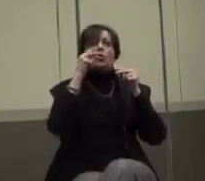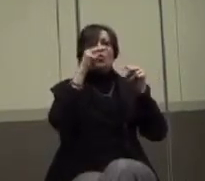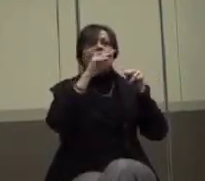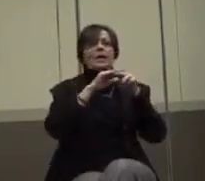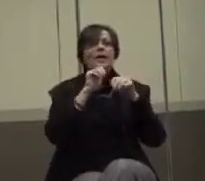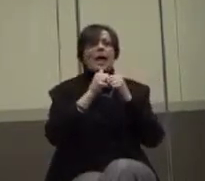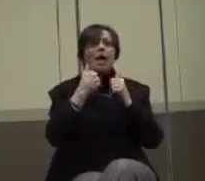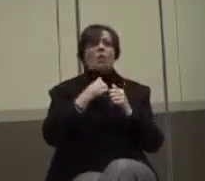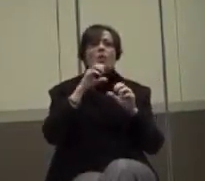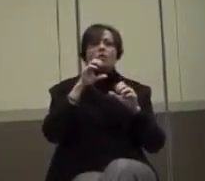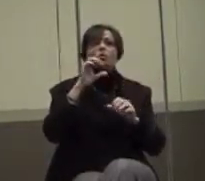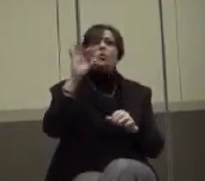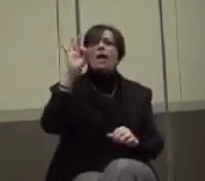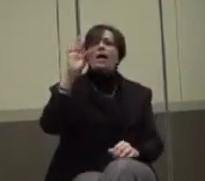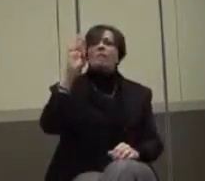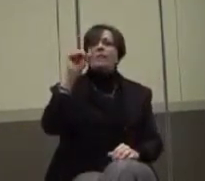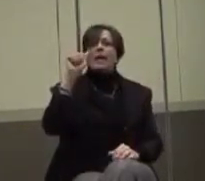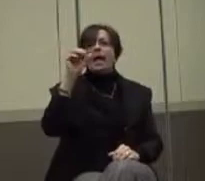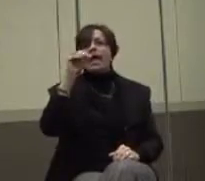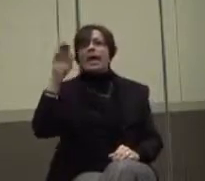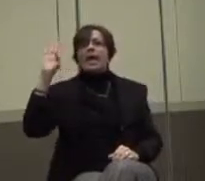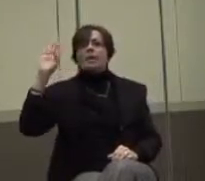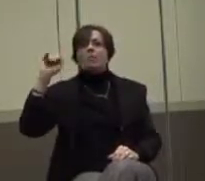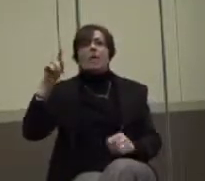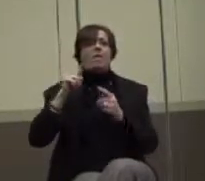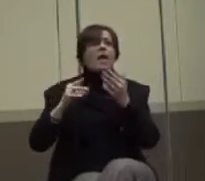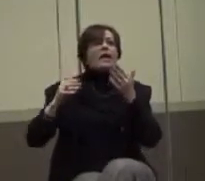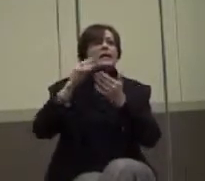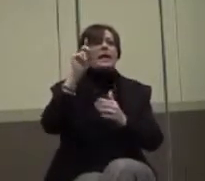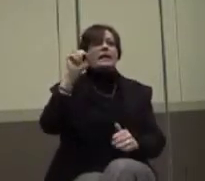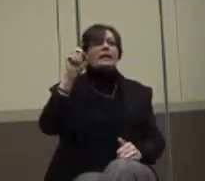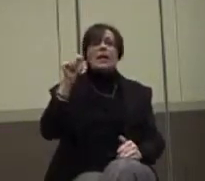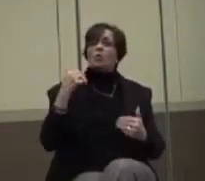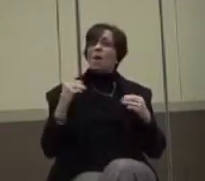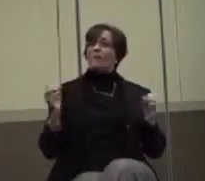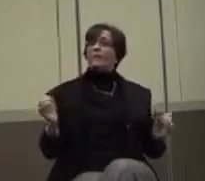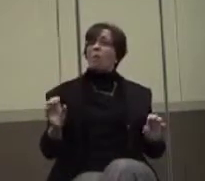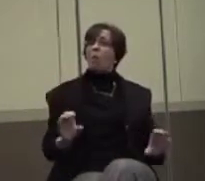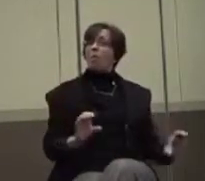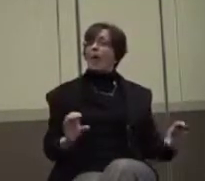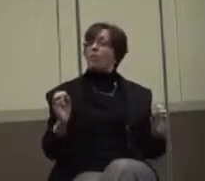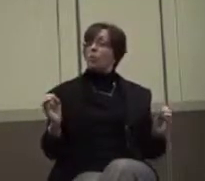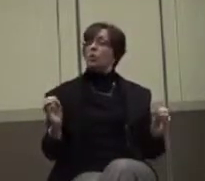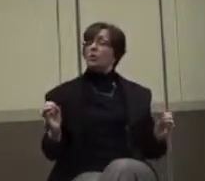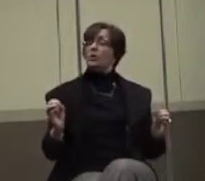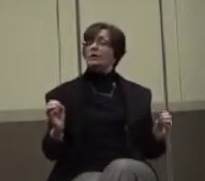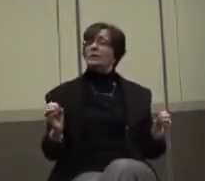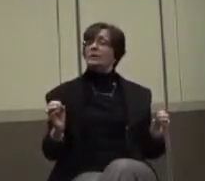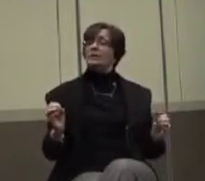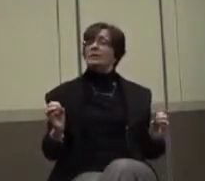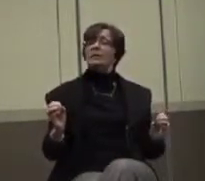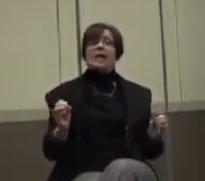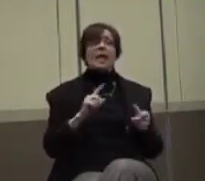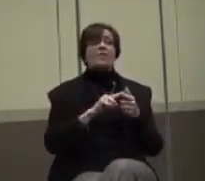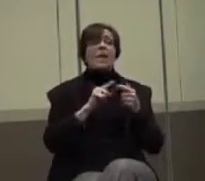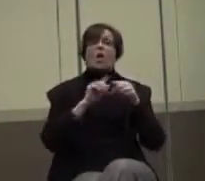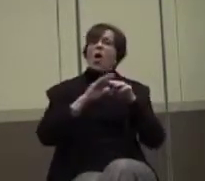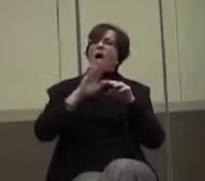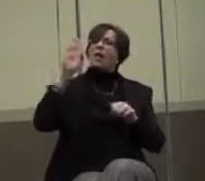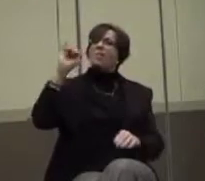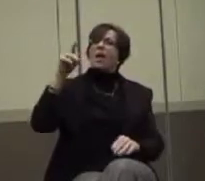and now we're starting to take data. Now, if you have 0 behaviors, and then on your BIP you have your data